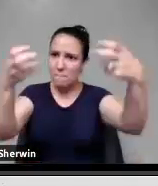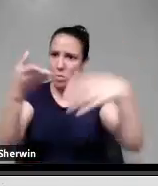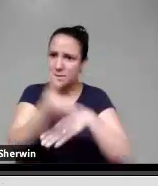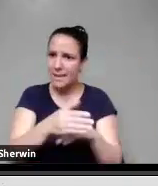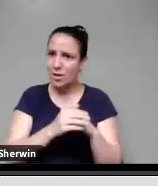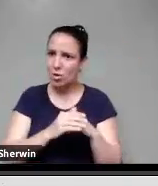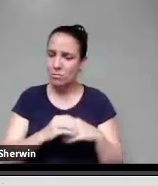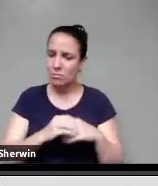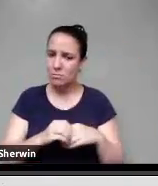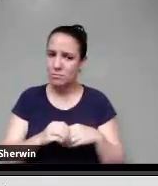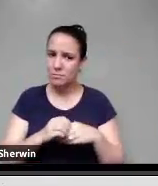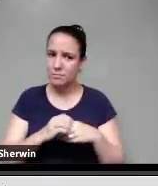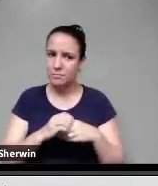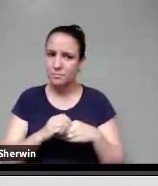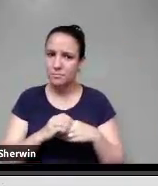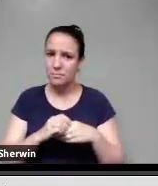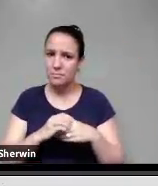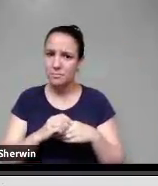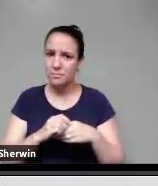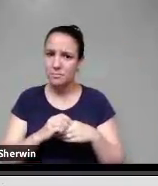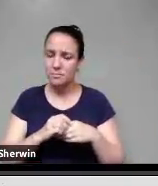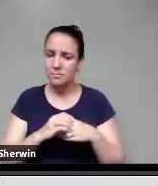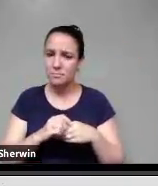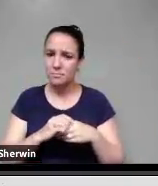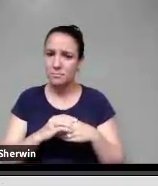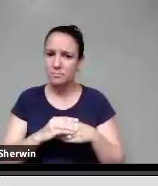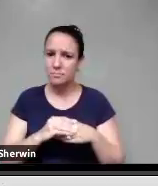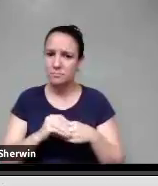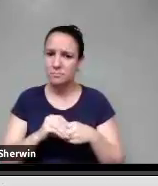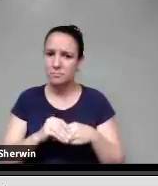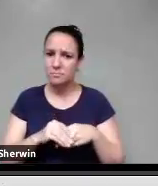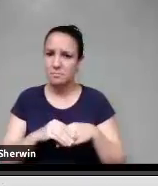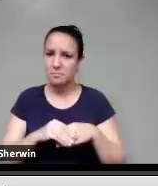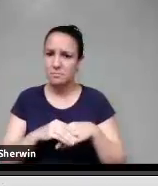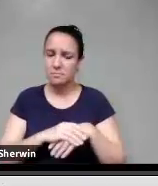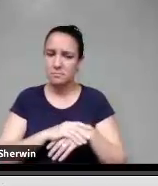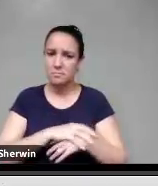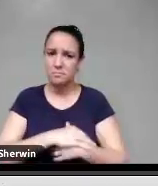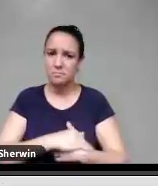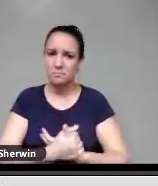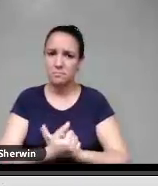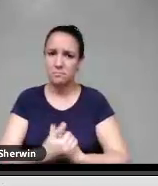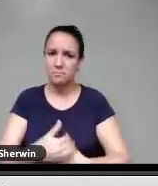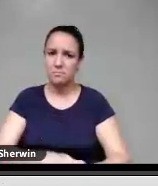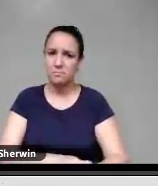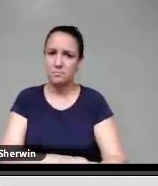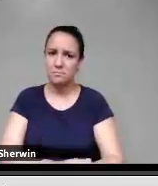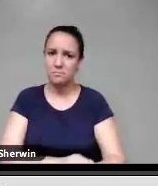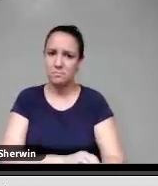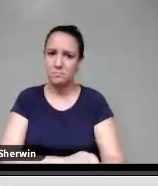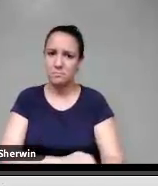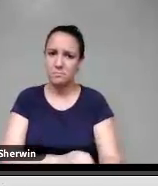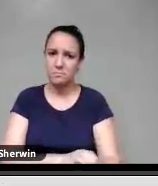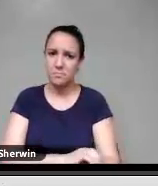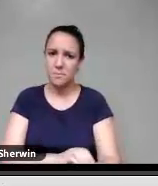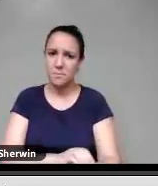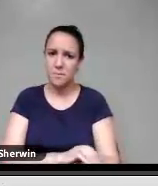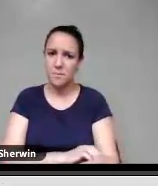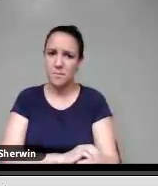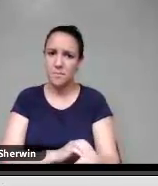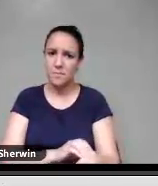station. Create ads for benches. Maybe it's a bench you can put an ad on that somebody would let it be a public service announcement. You see ads